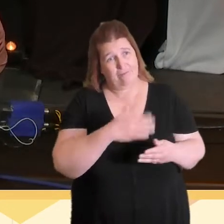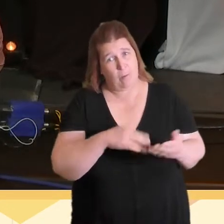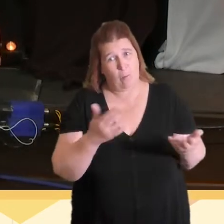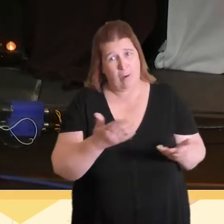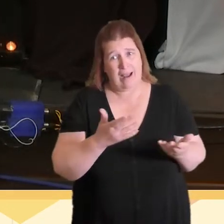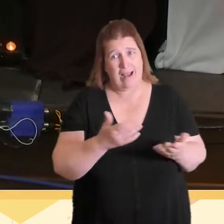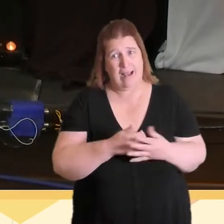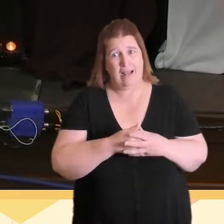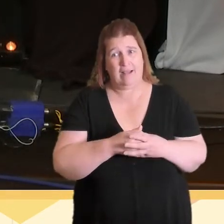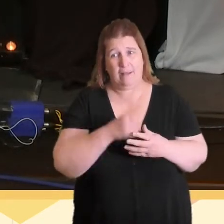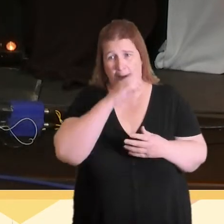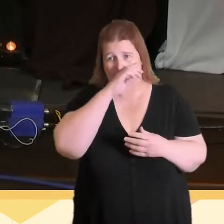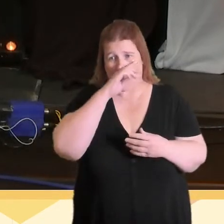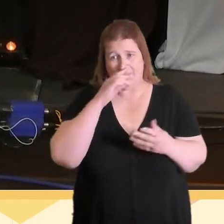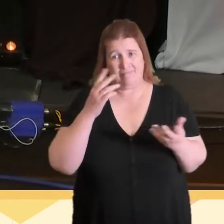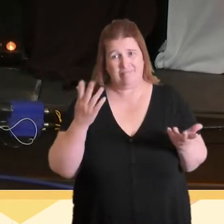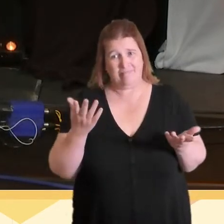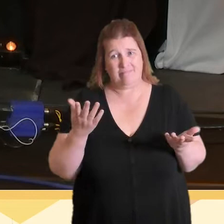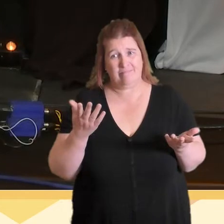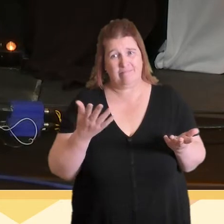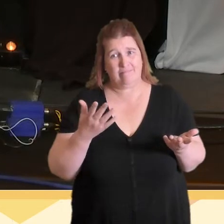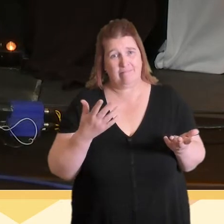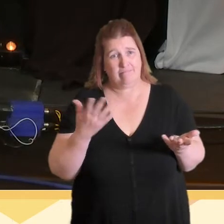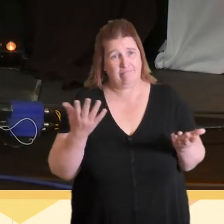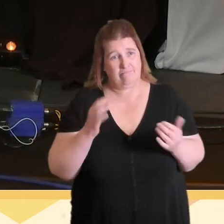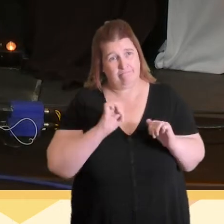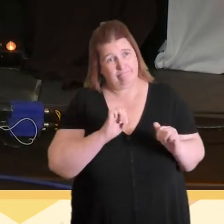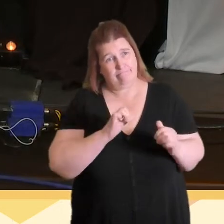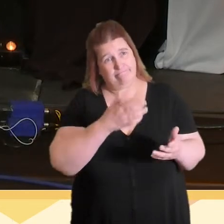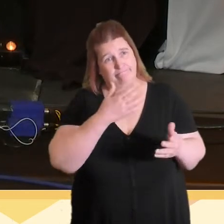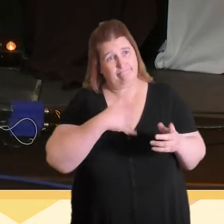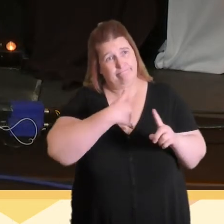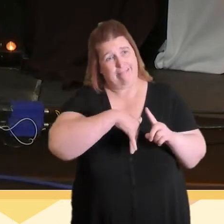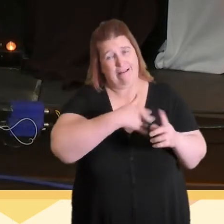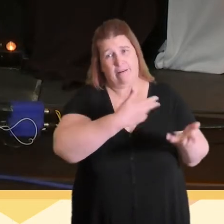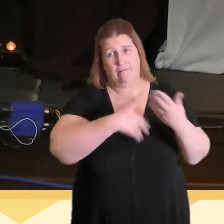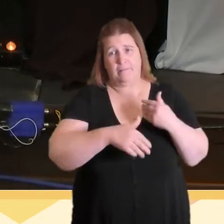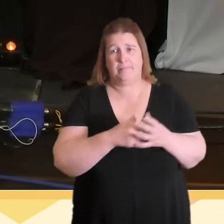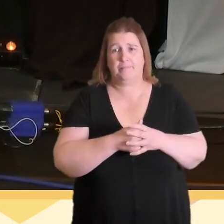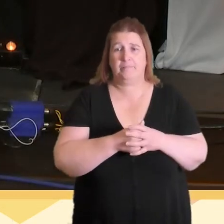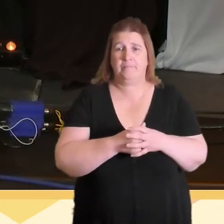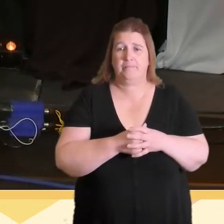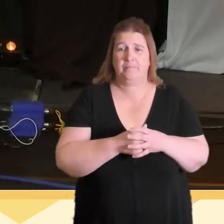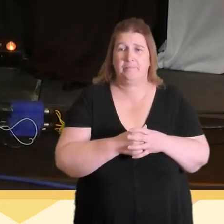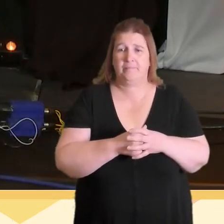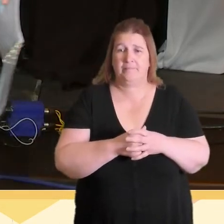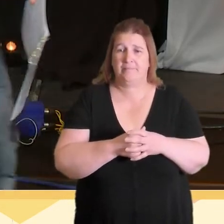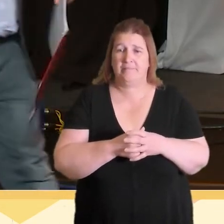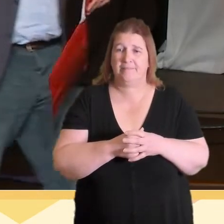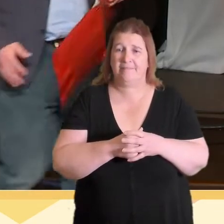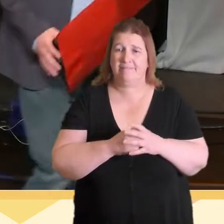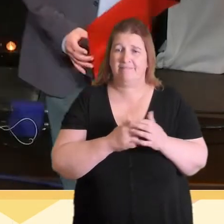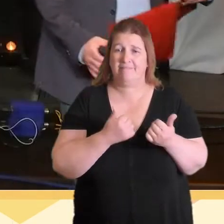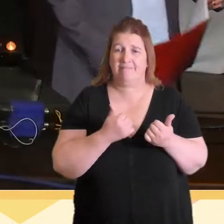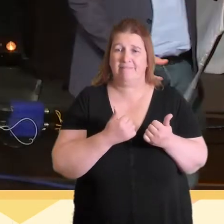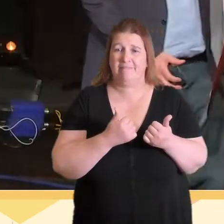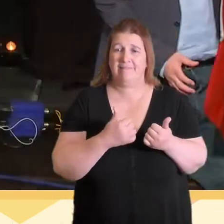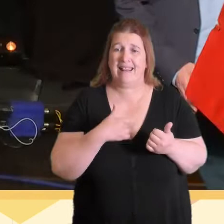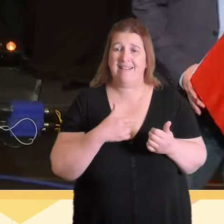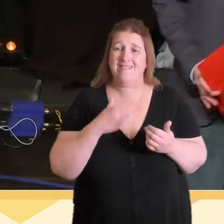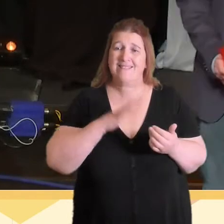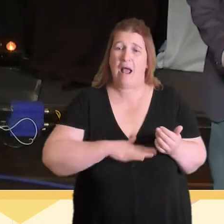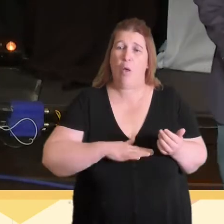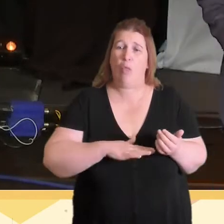from and where we find you today? Is that all right? Yeah, sure. And just let me know when you're ready. Excellent. I'm living in South